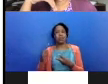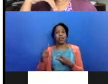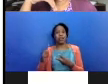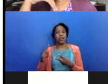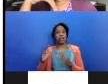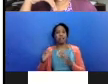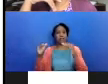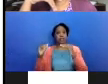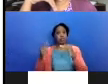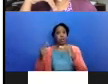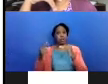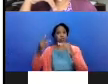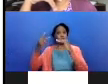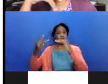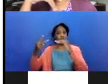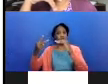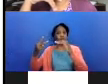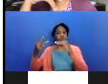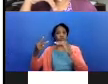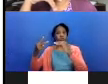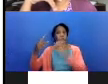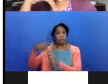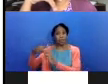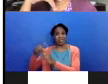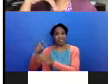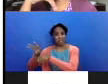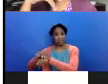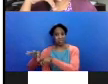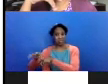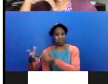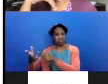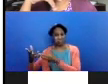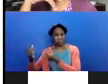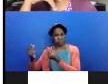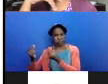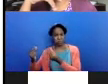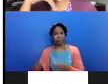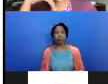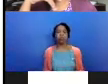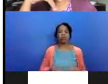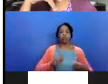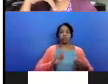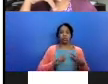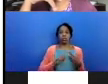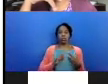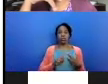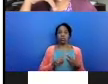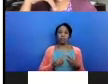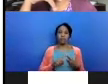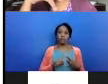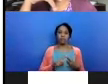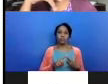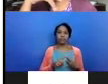so two things there. So we would always work with both parties separately. So that's just the entry point, so you would come